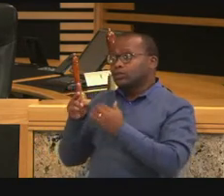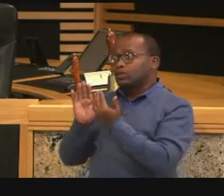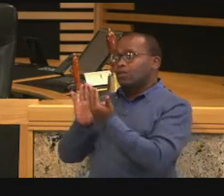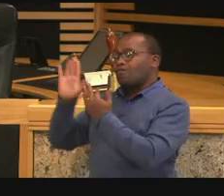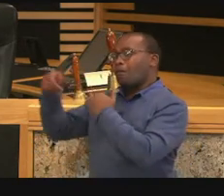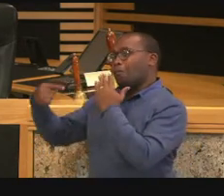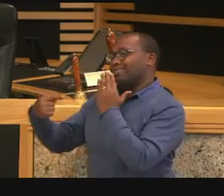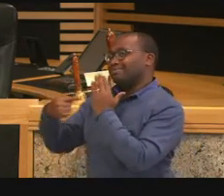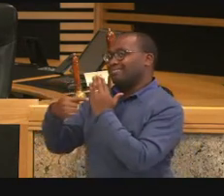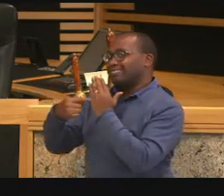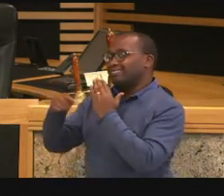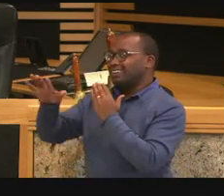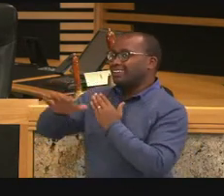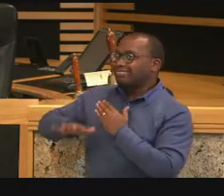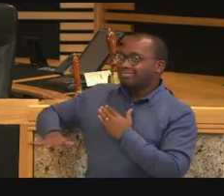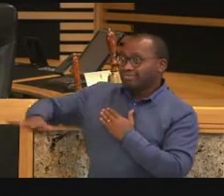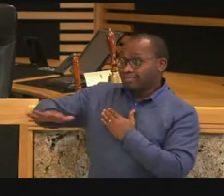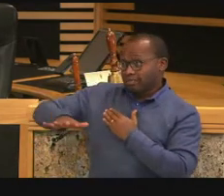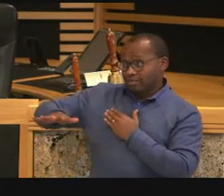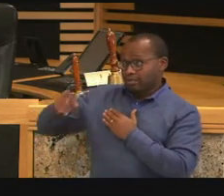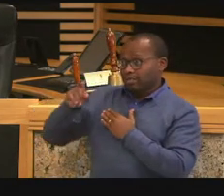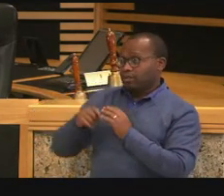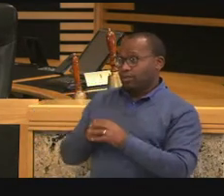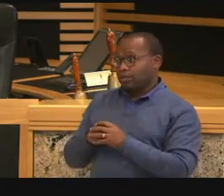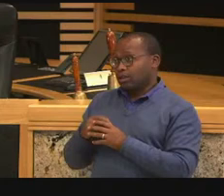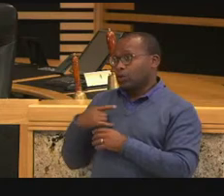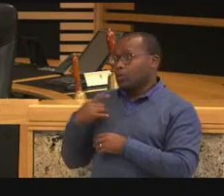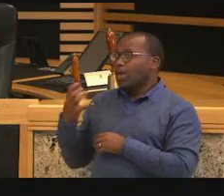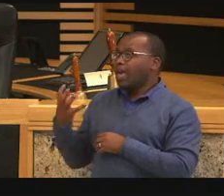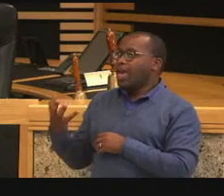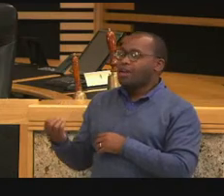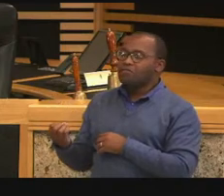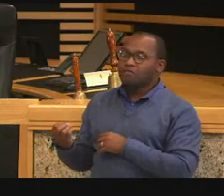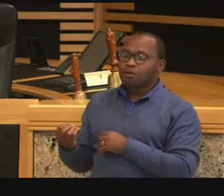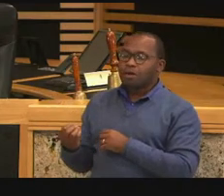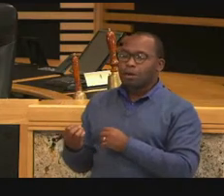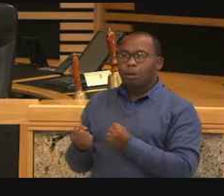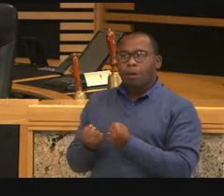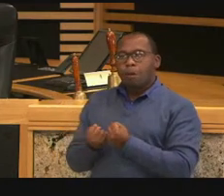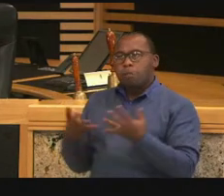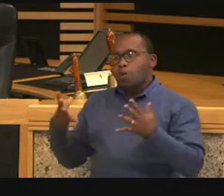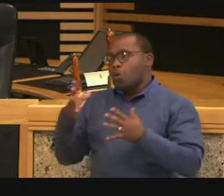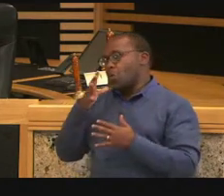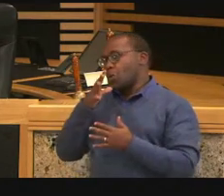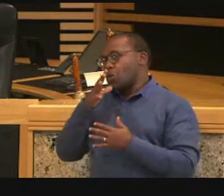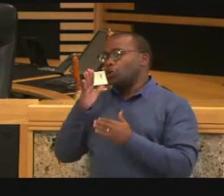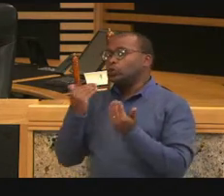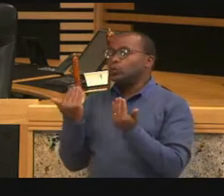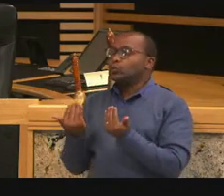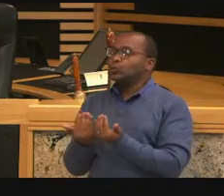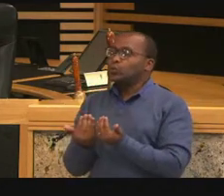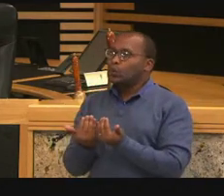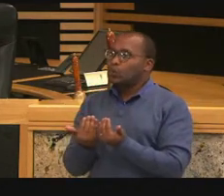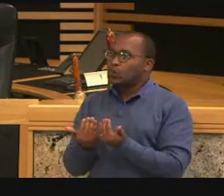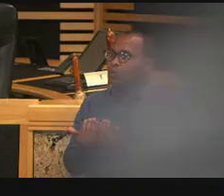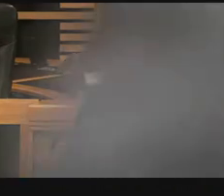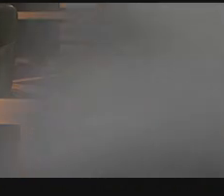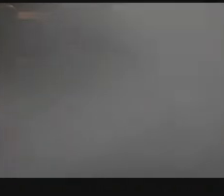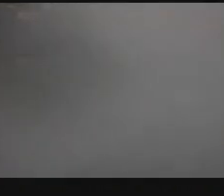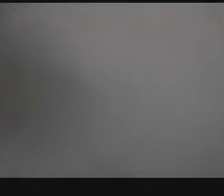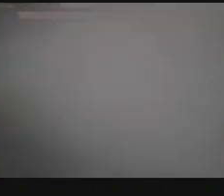we still have a number of schools that are built by communities,